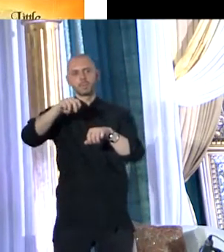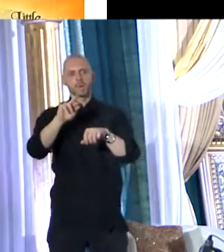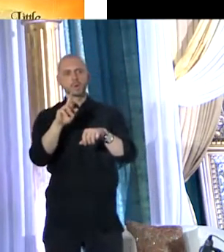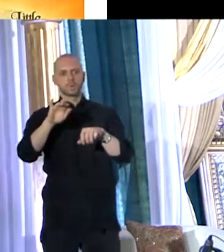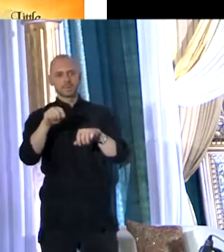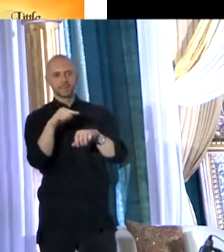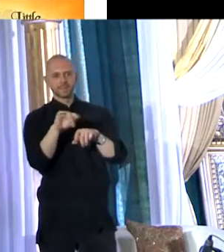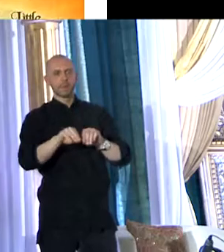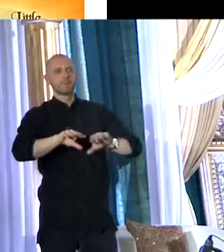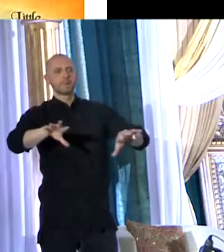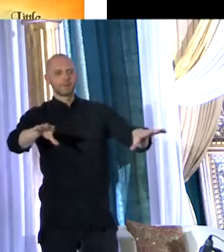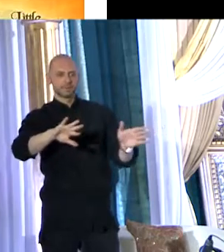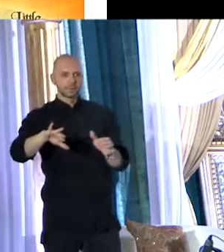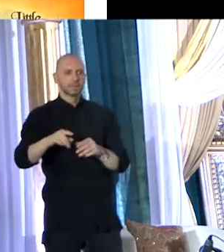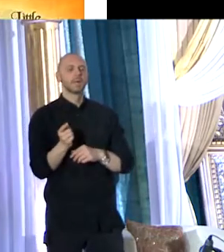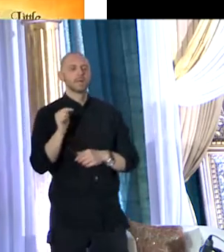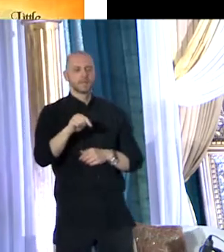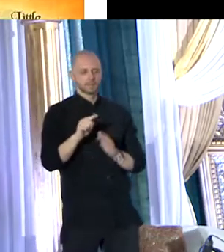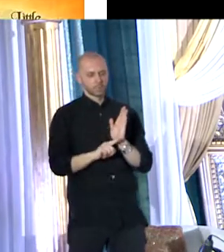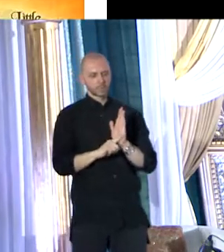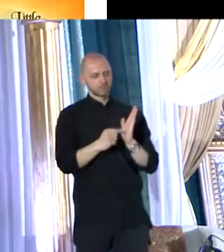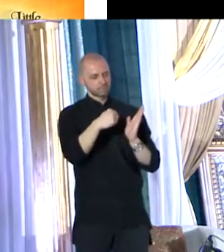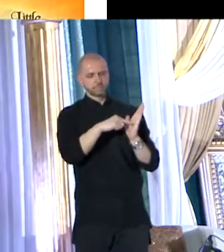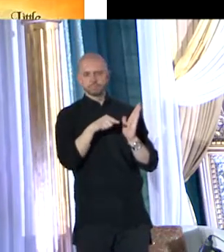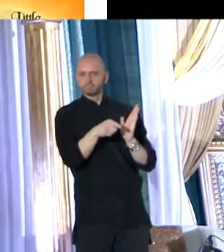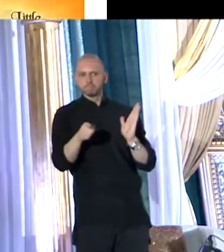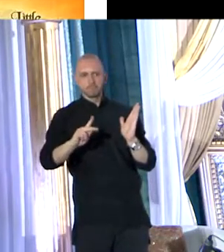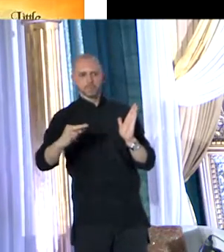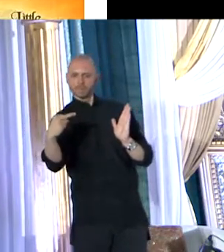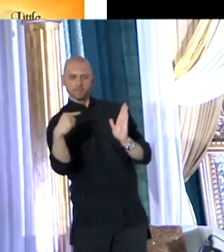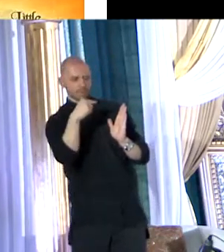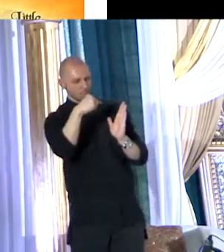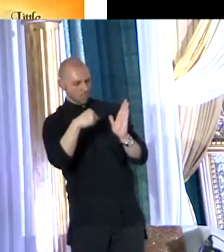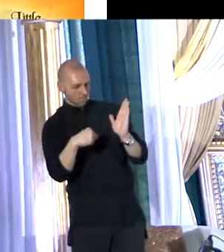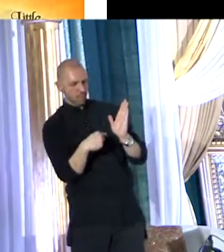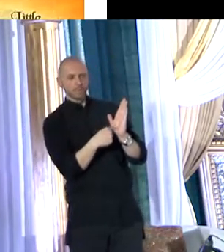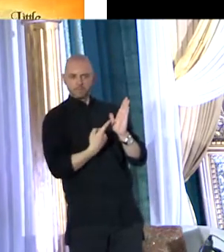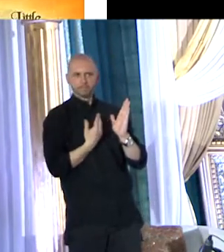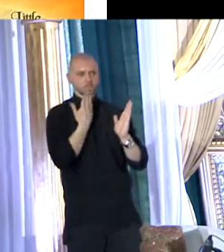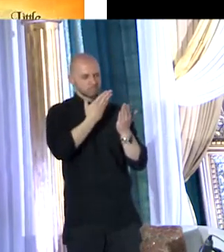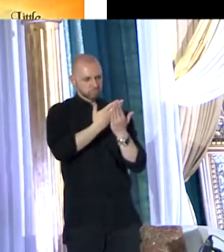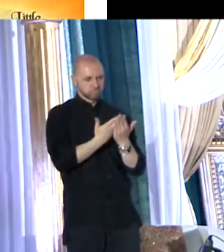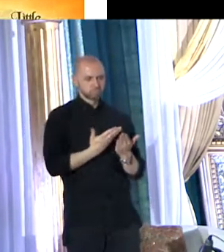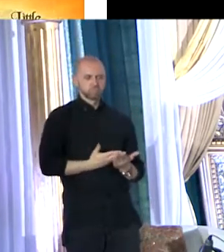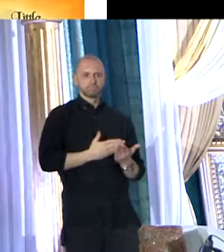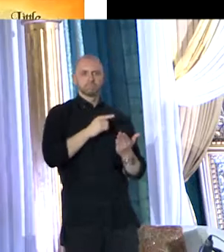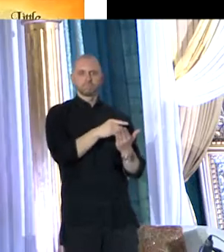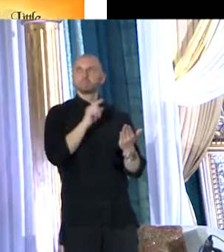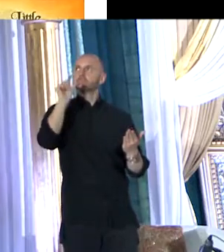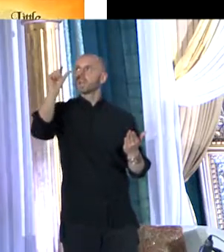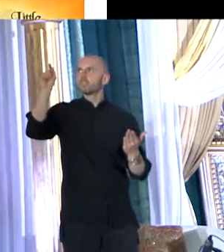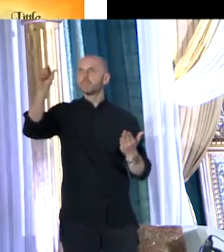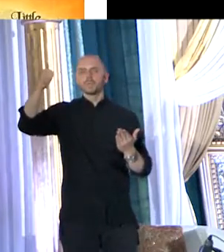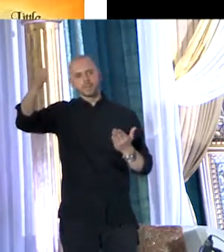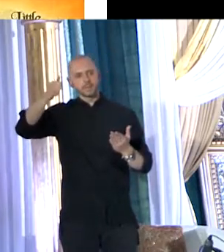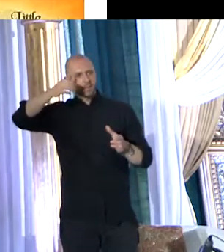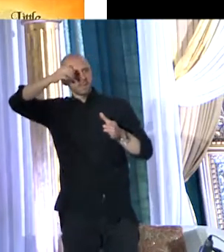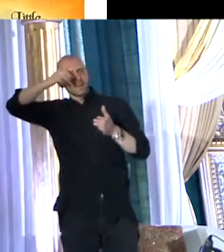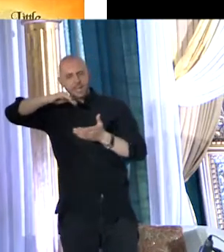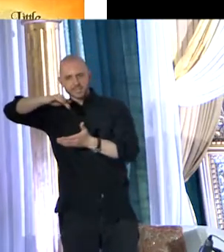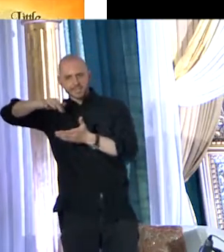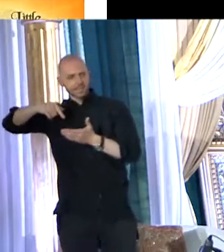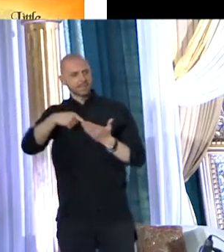we talked to felt that it was constructive, and the work has been cited and used by academics and governments and others, understanding